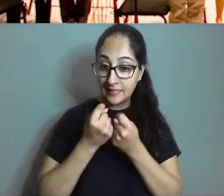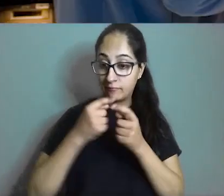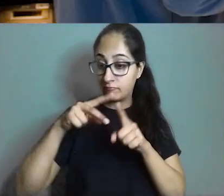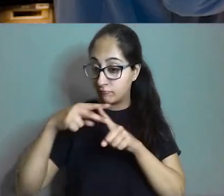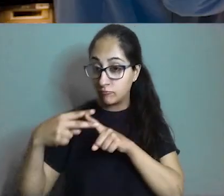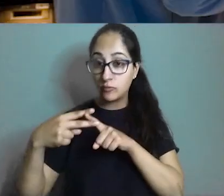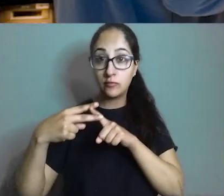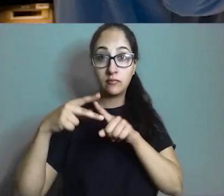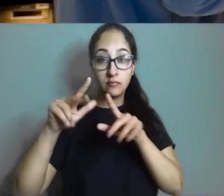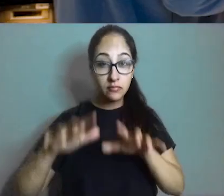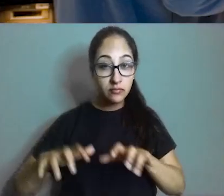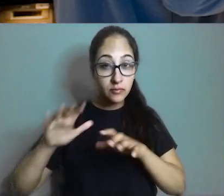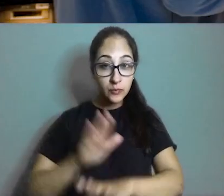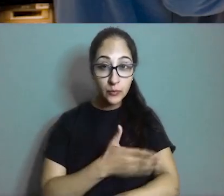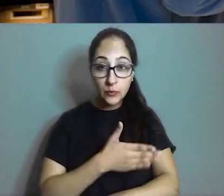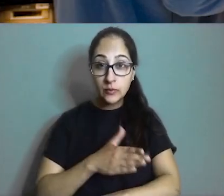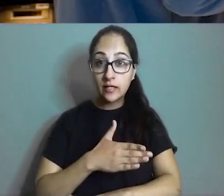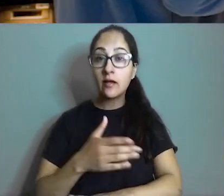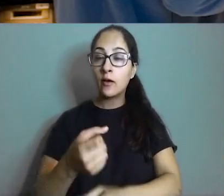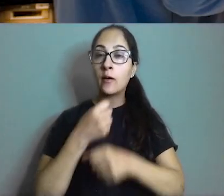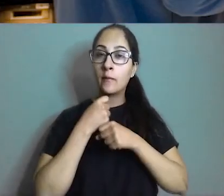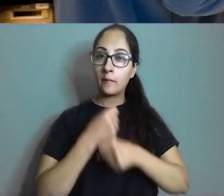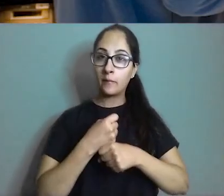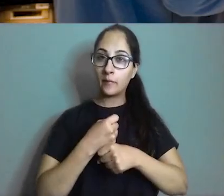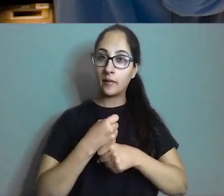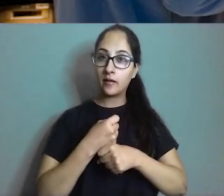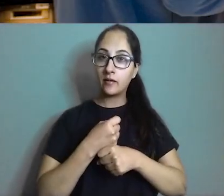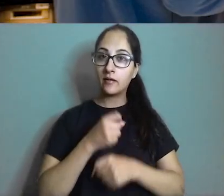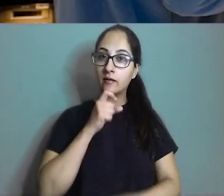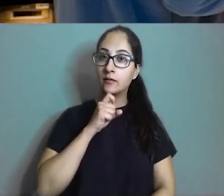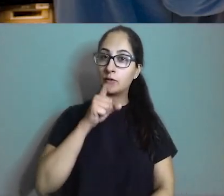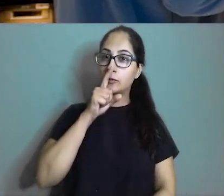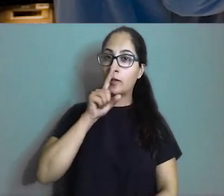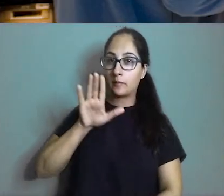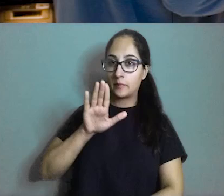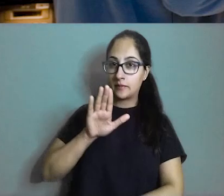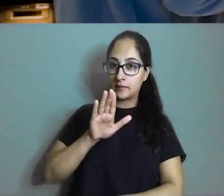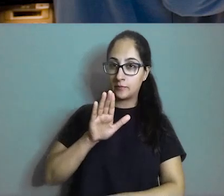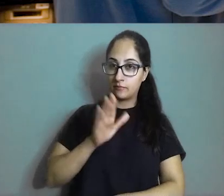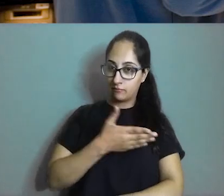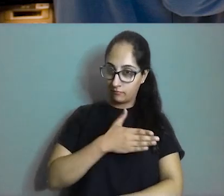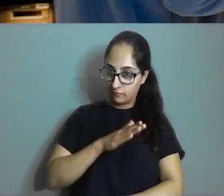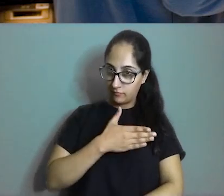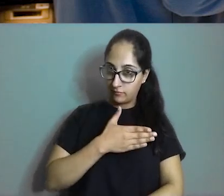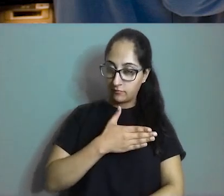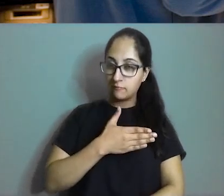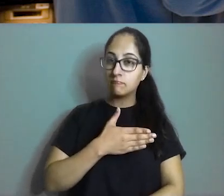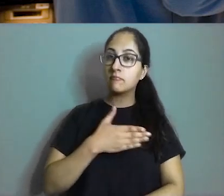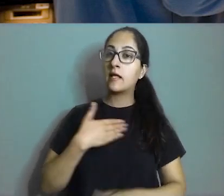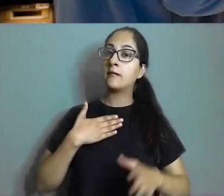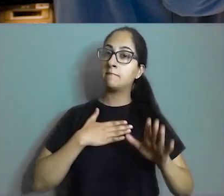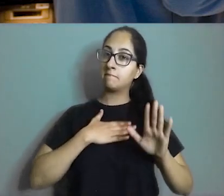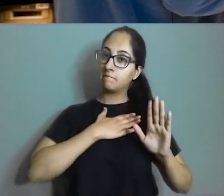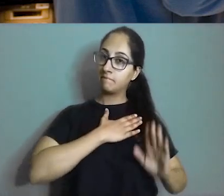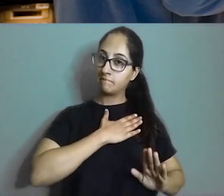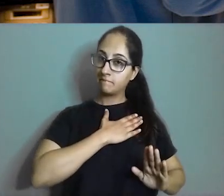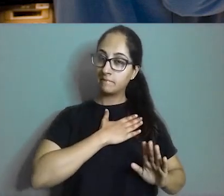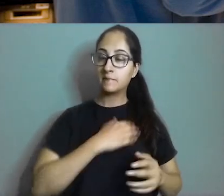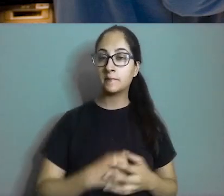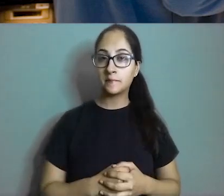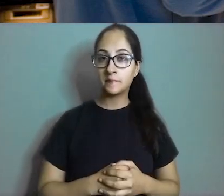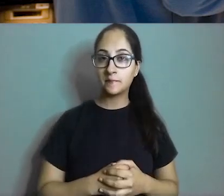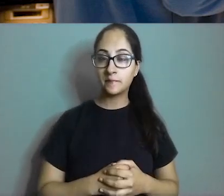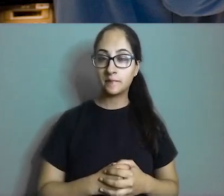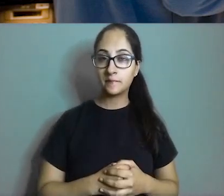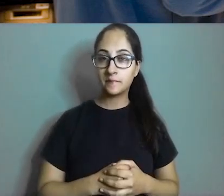and producers and then a full-size symphony orchestra in creating the anthem for Maulana Hazar Imam. And then a few years ago at the